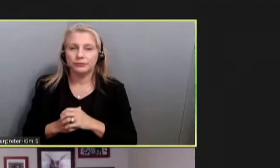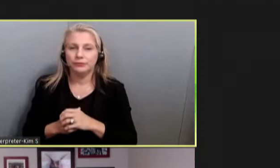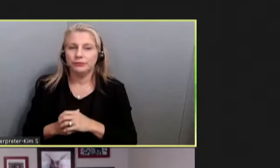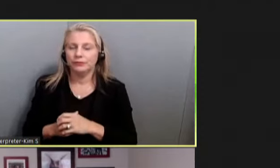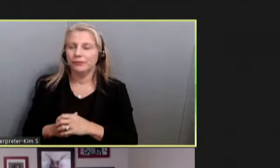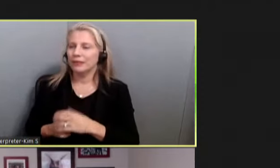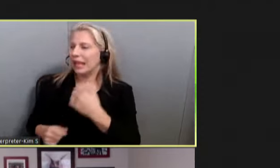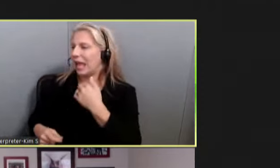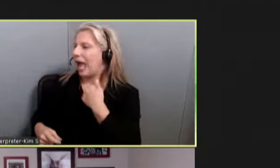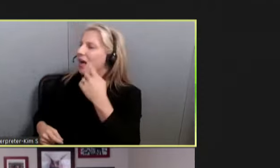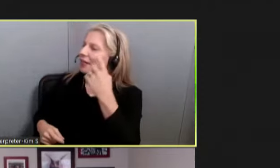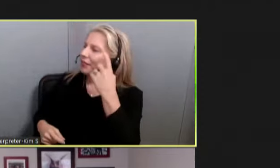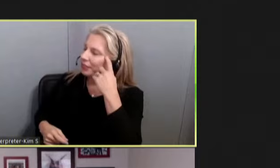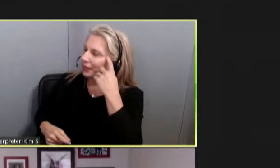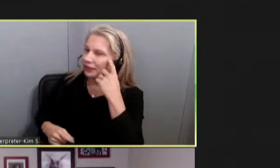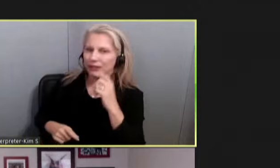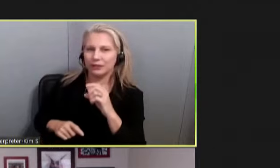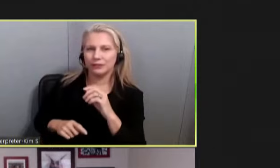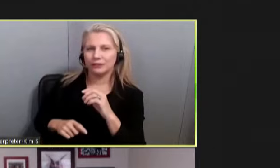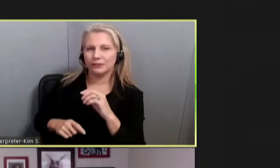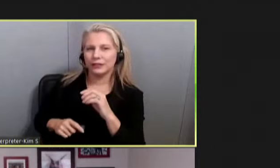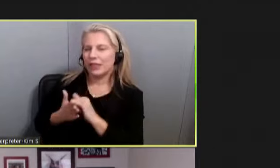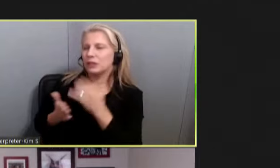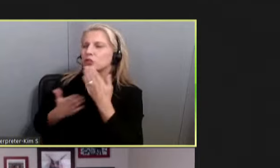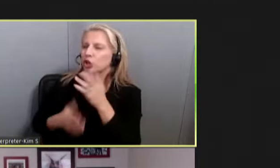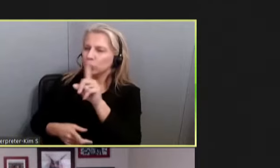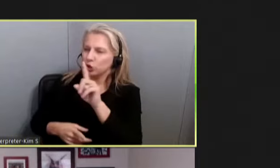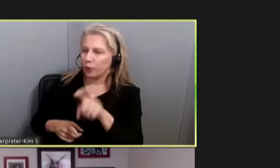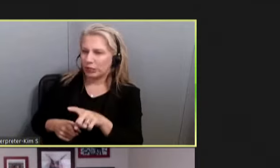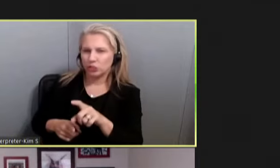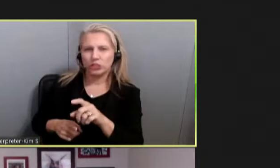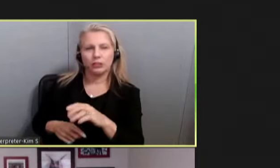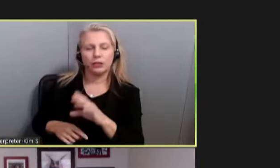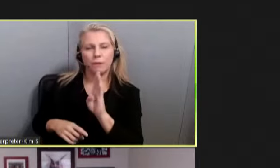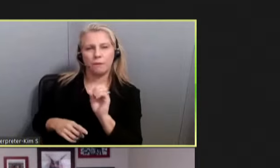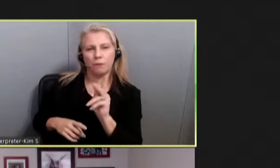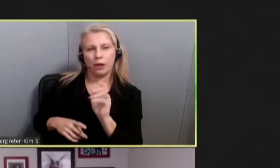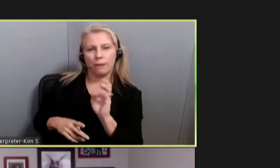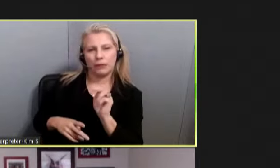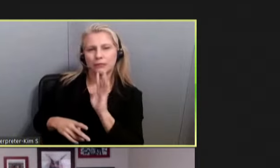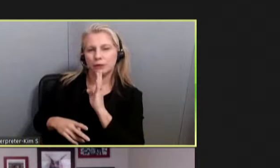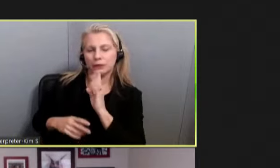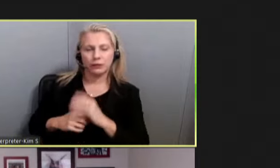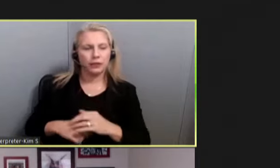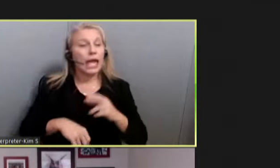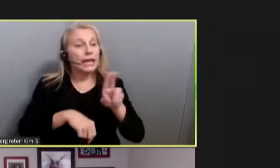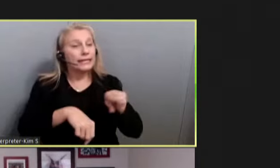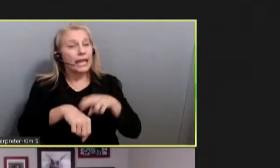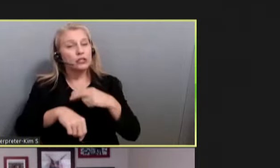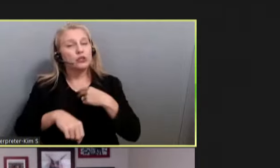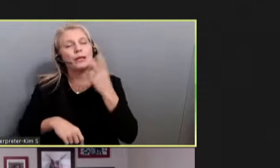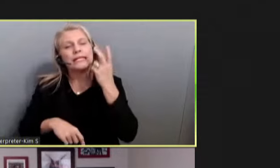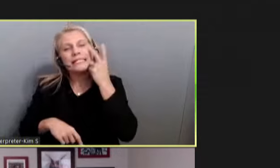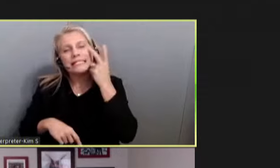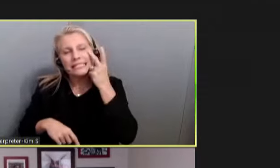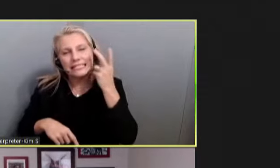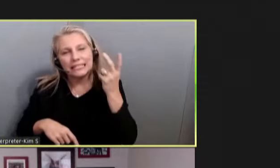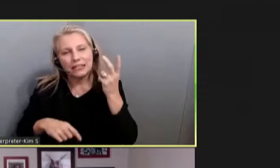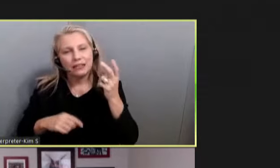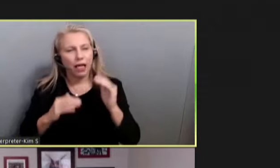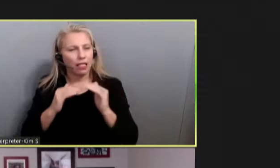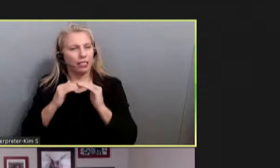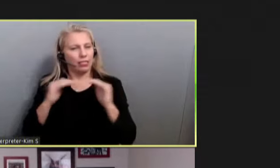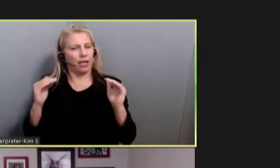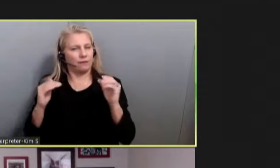I think that's a good question, Jason. I think nationally we have seen a certain level